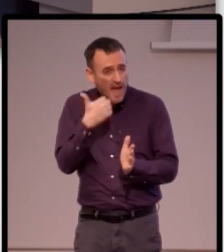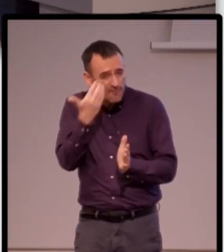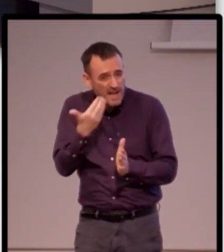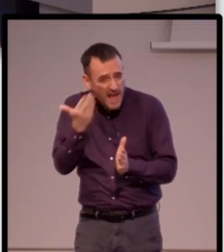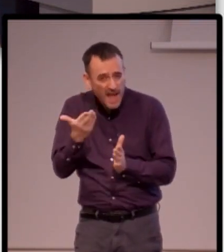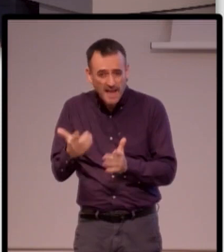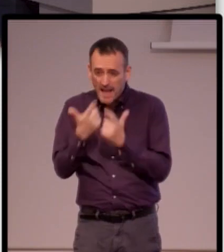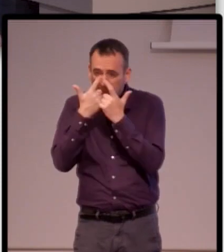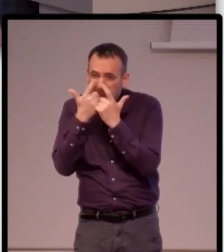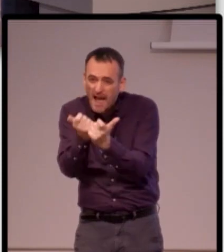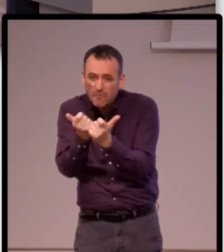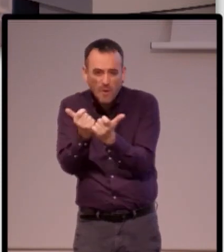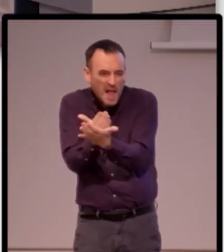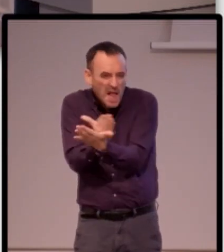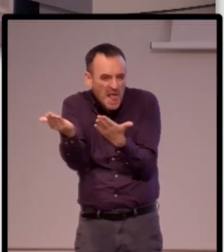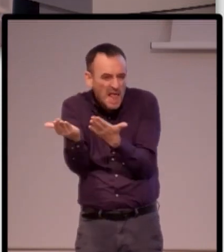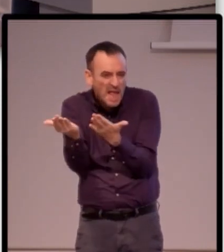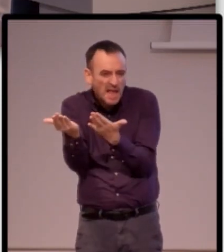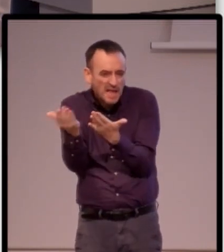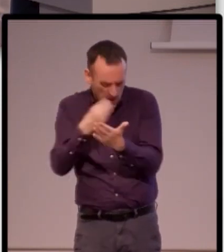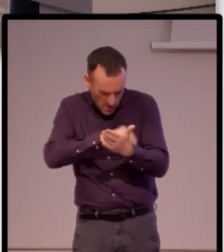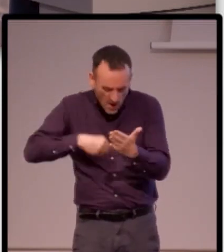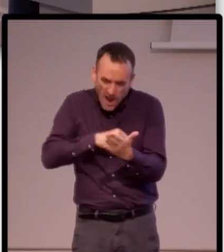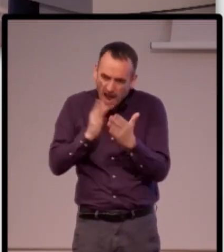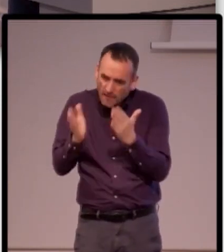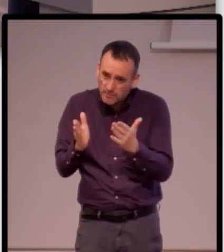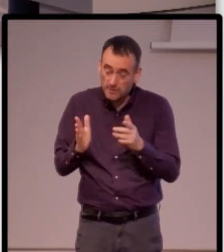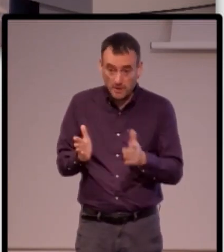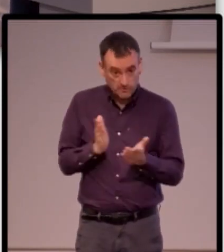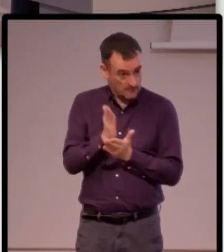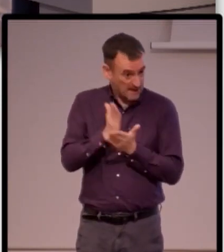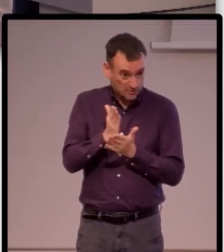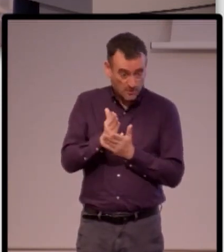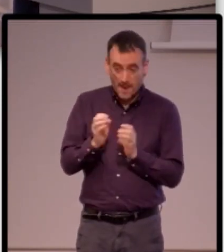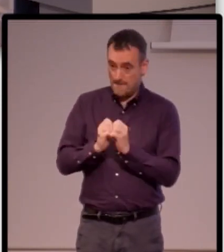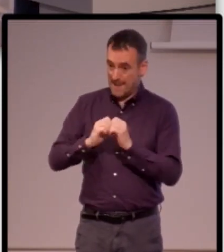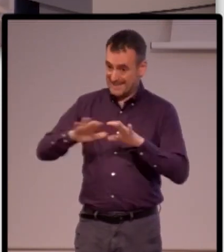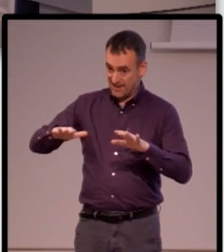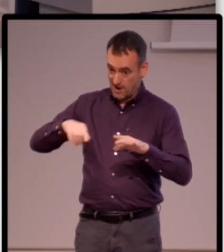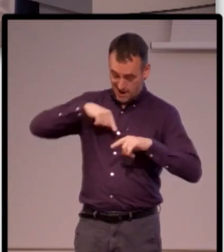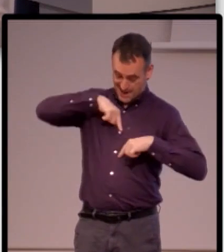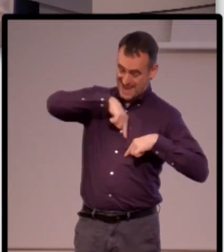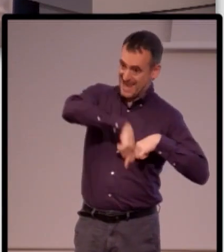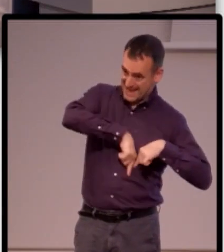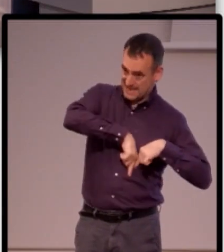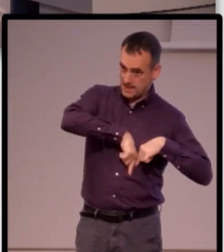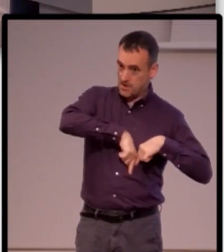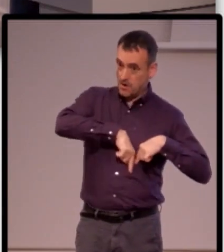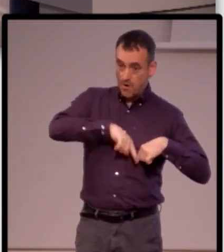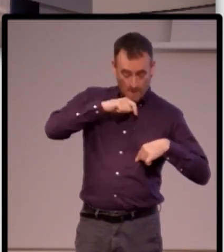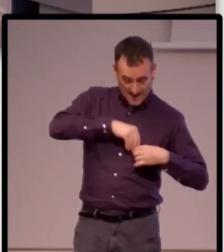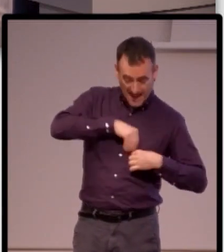aseptic technique, which, again, some of you will be aware of. It's just making sure you don't get any bacteria on the line when you're flushing or redressing